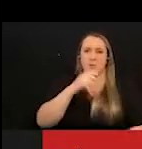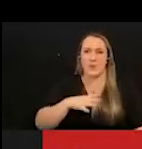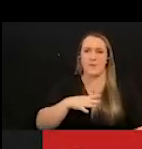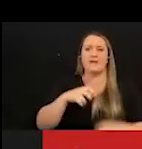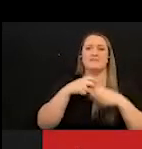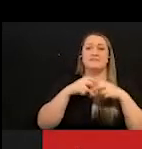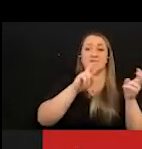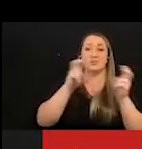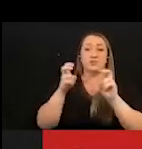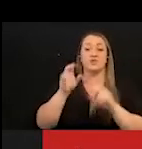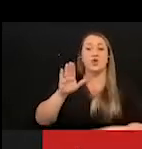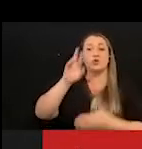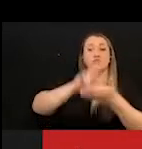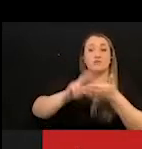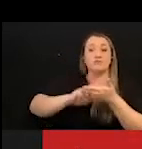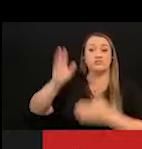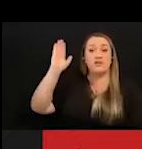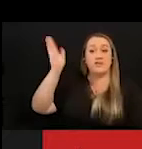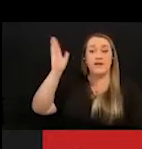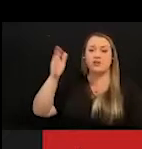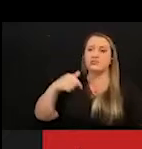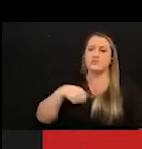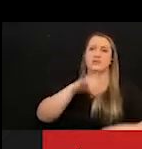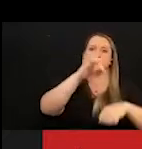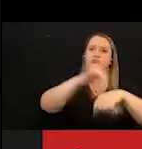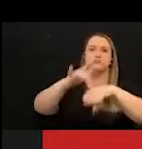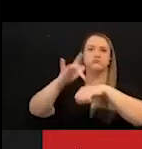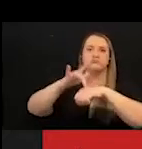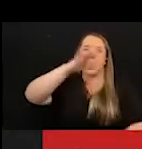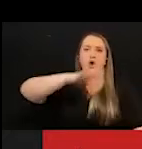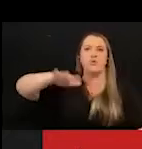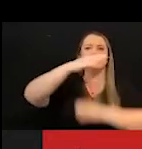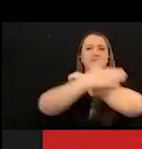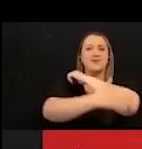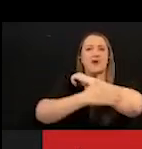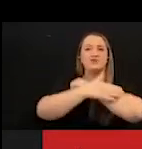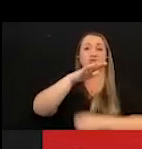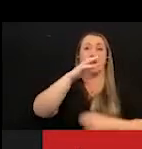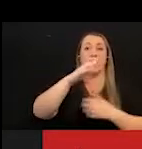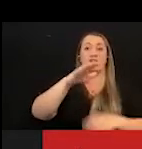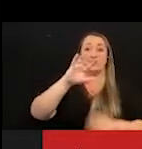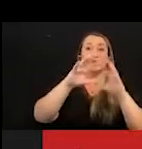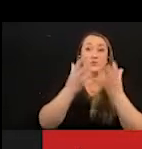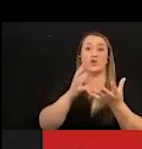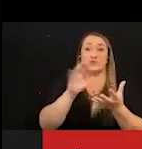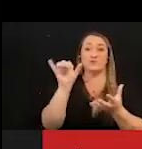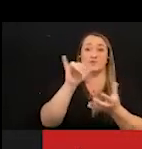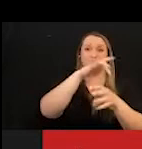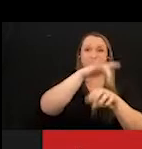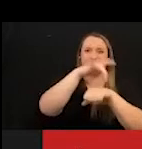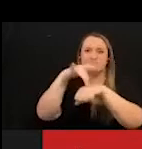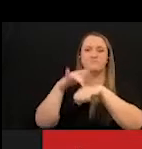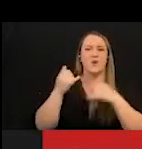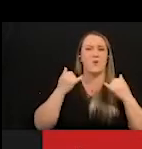and lecturing have taken her across the country and around the world, and she's currently working on a book about the history of